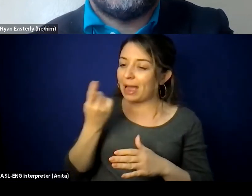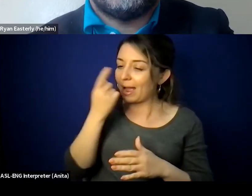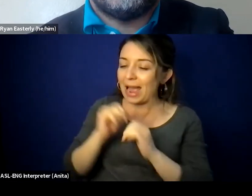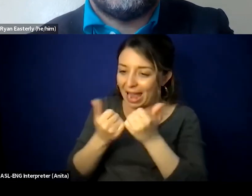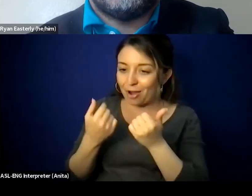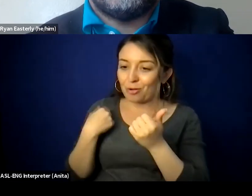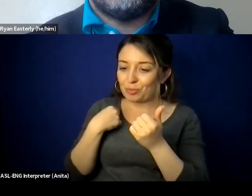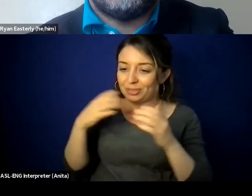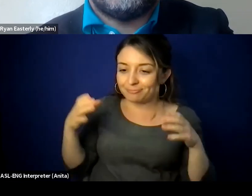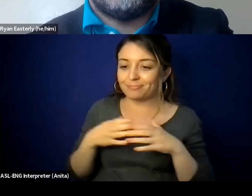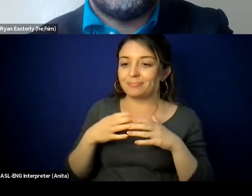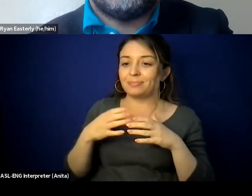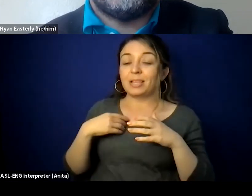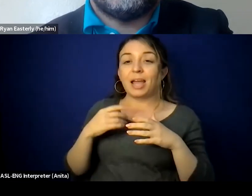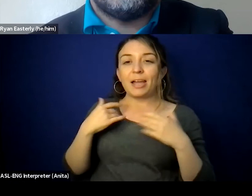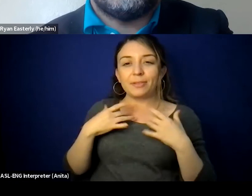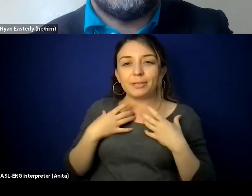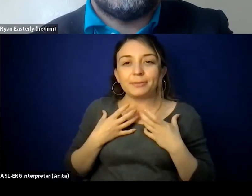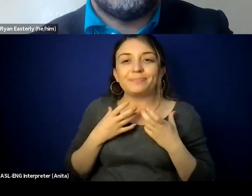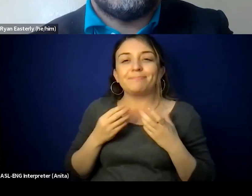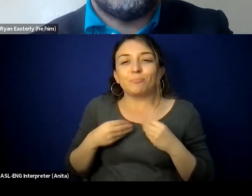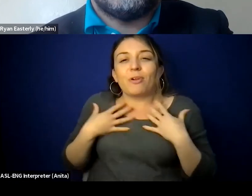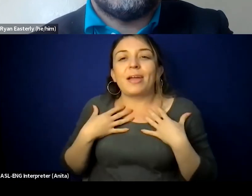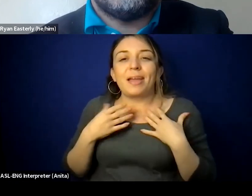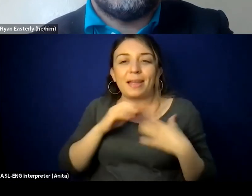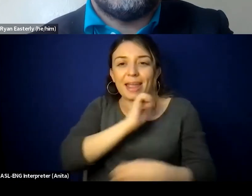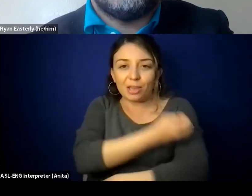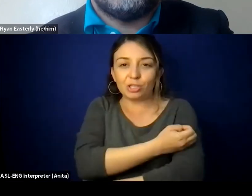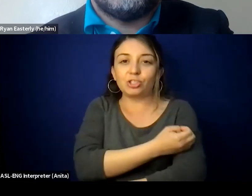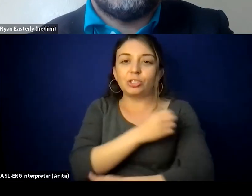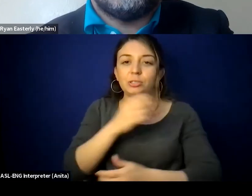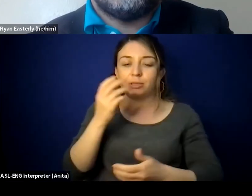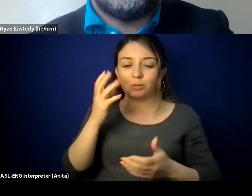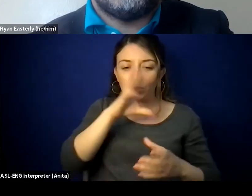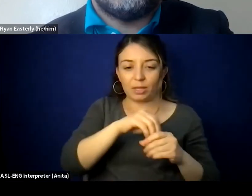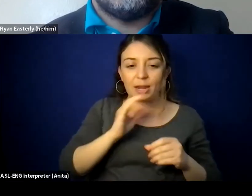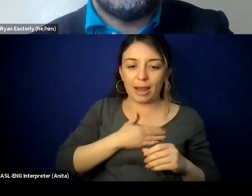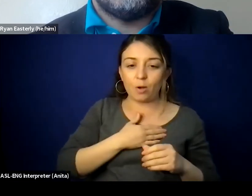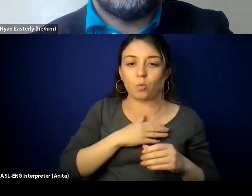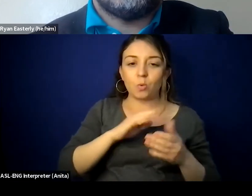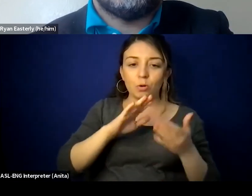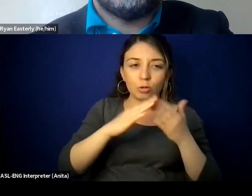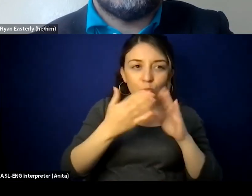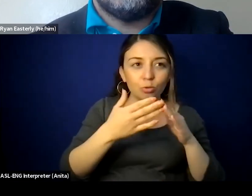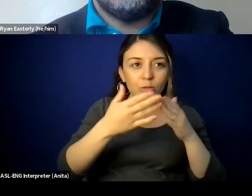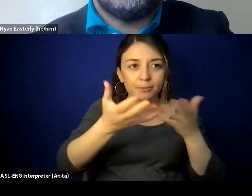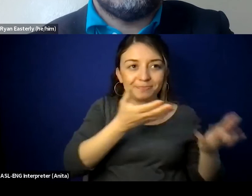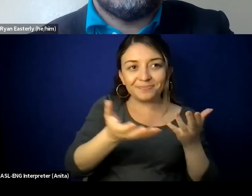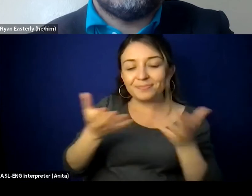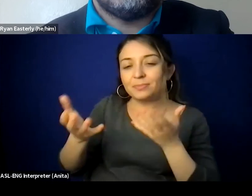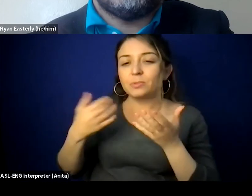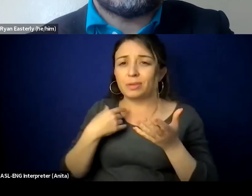I restore inside of our gathering spaces, and we put a lot of energy and a lot of